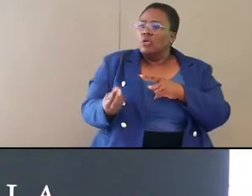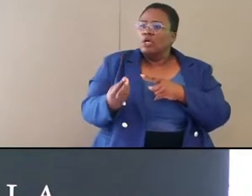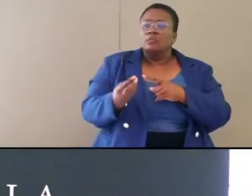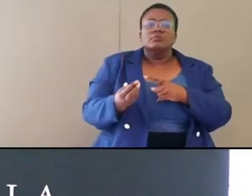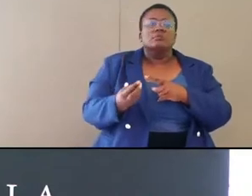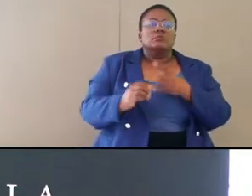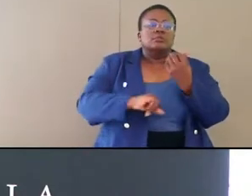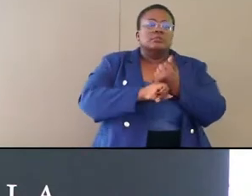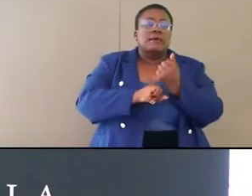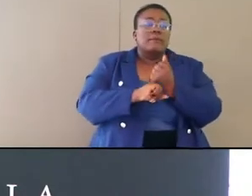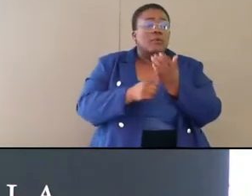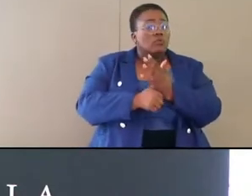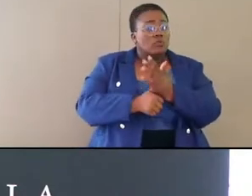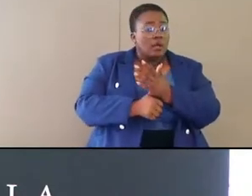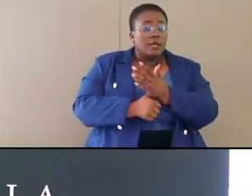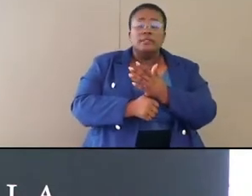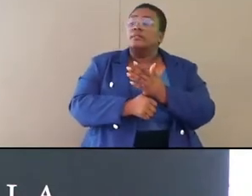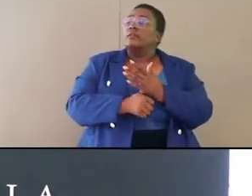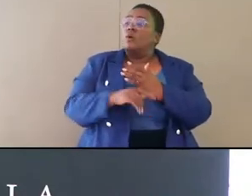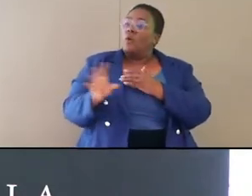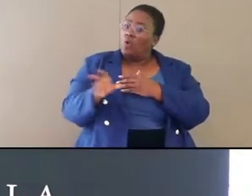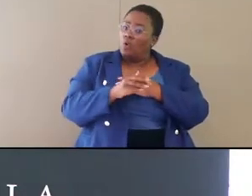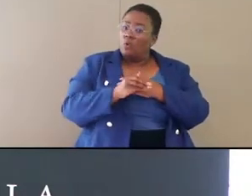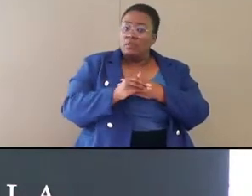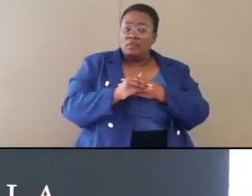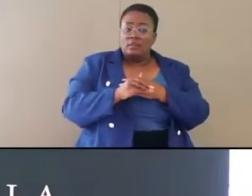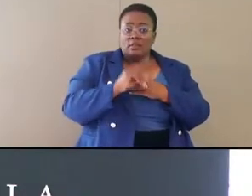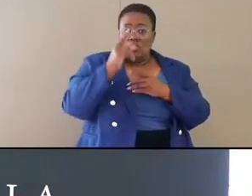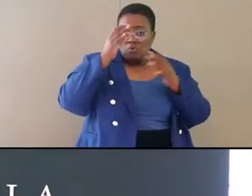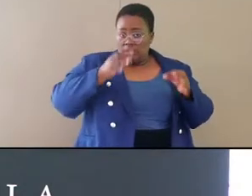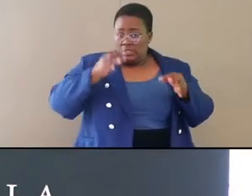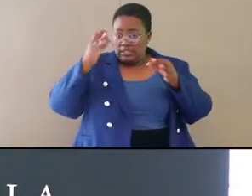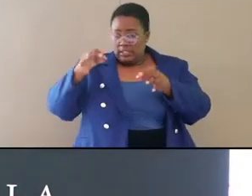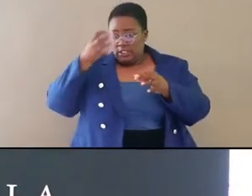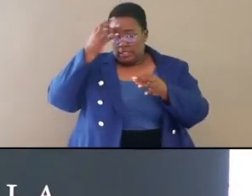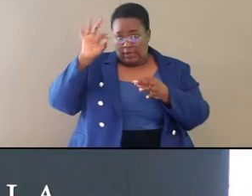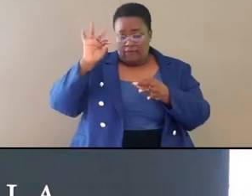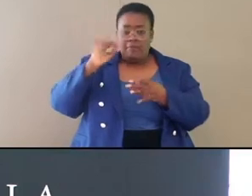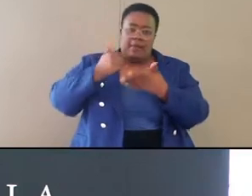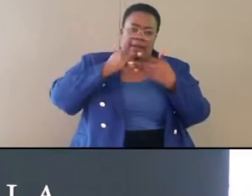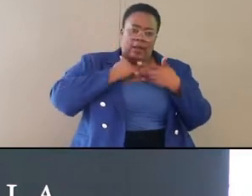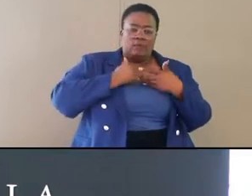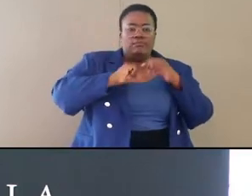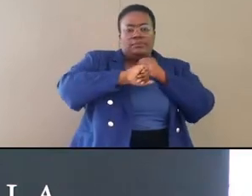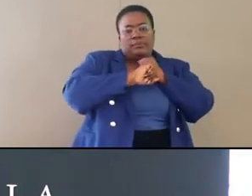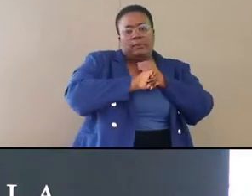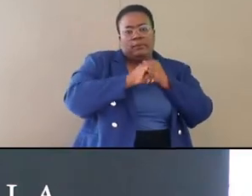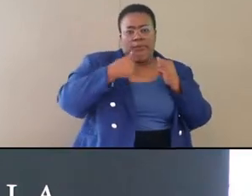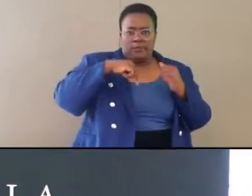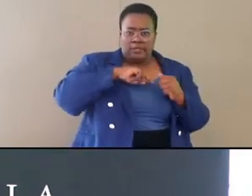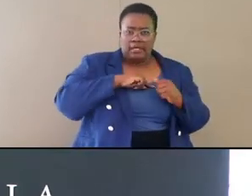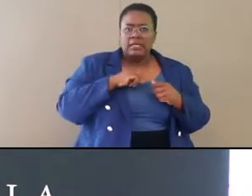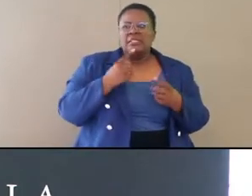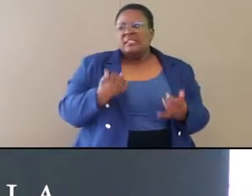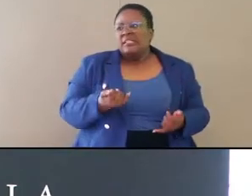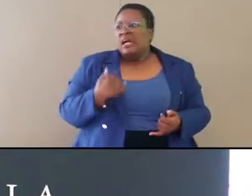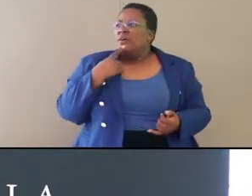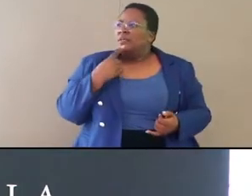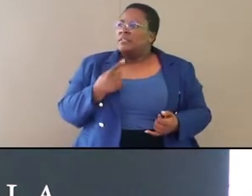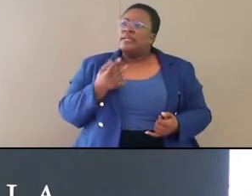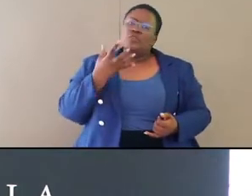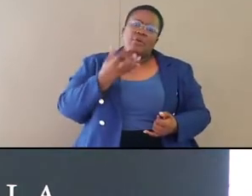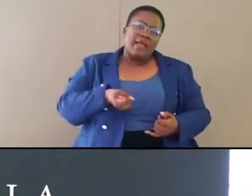and all that, all that enabled us. And I think that now it is like, no, we are on a fiscal